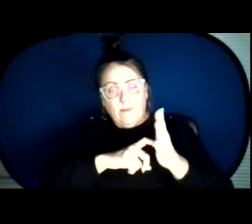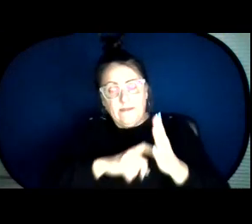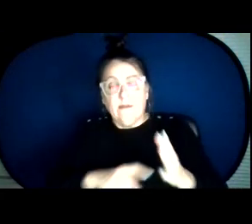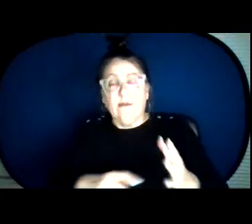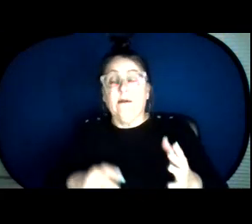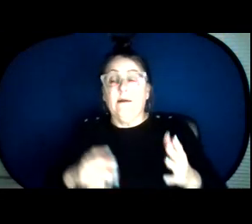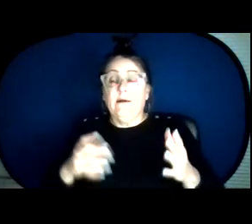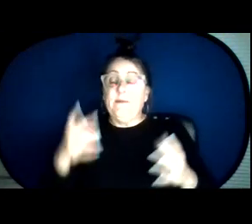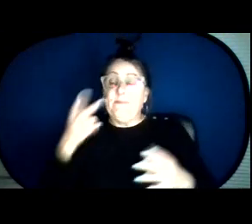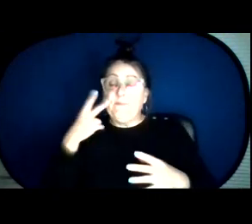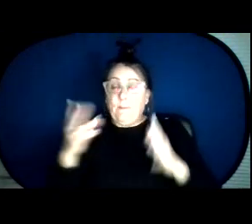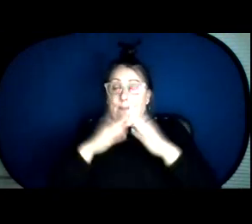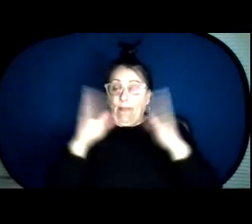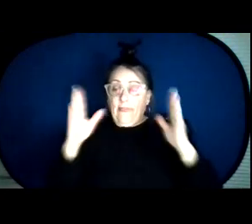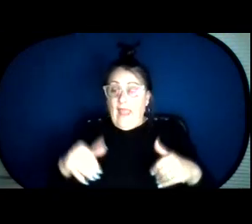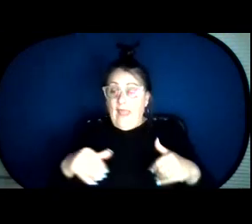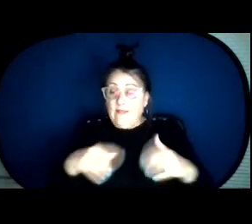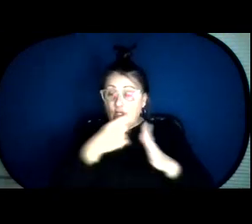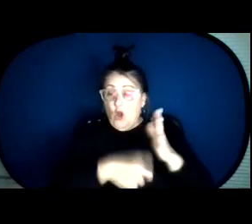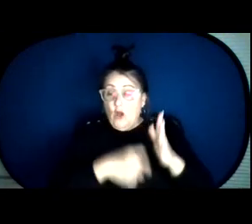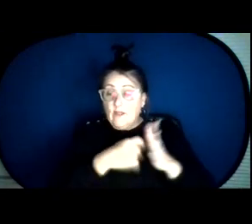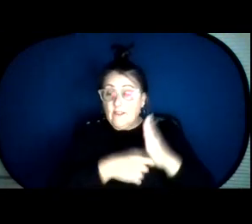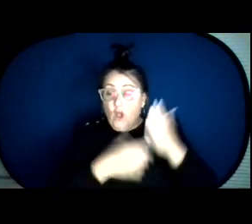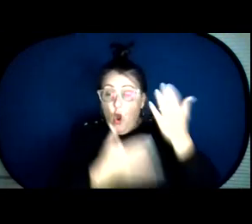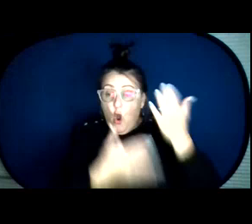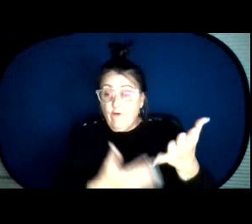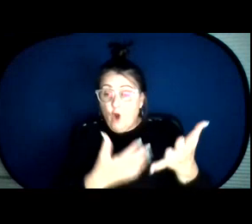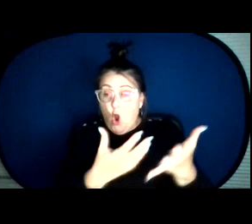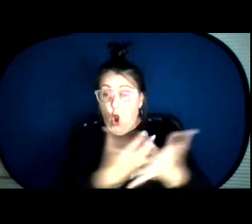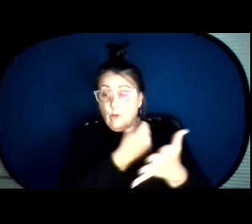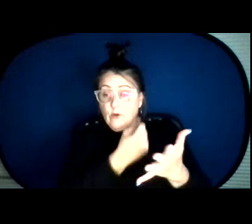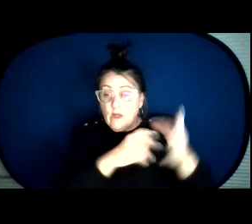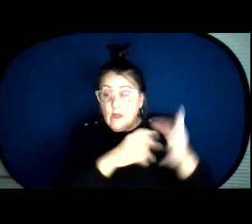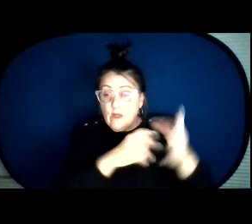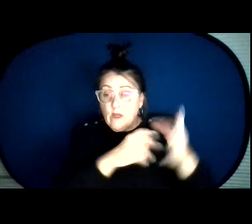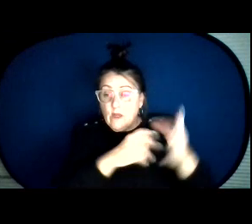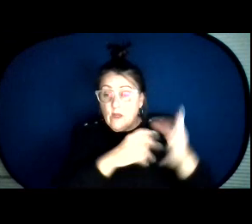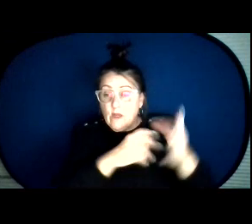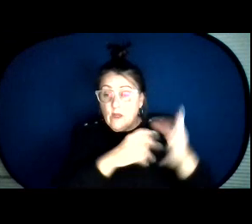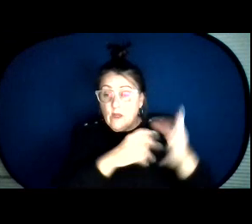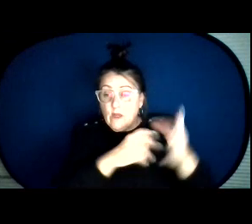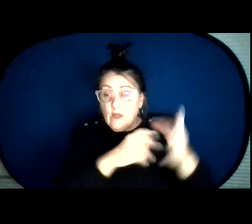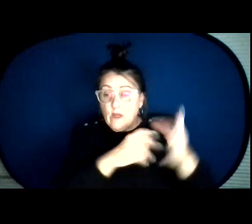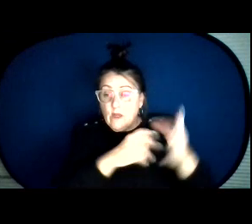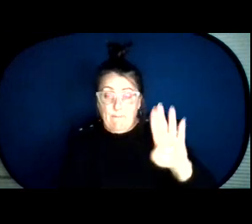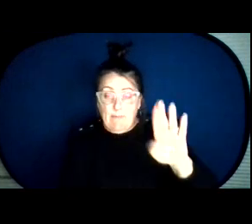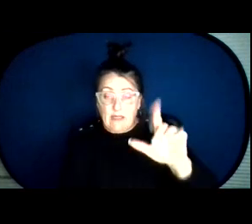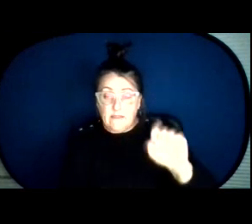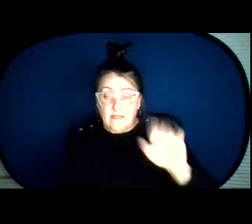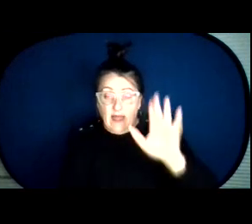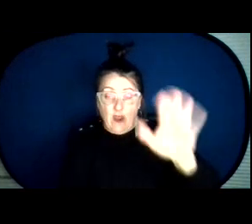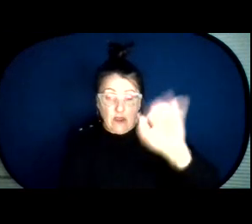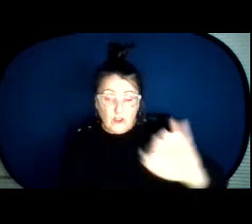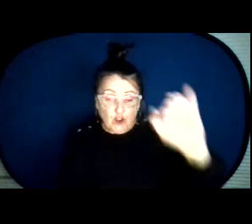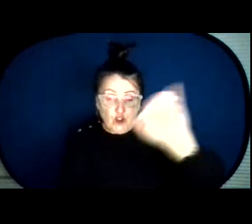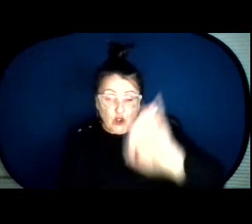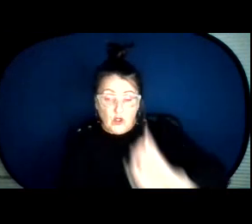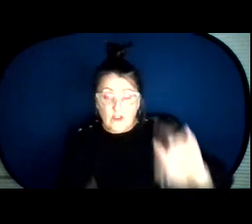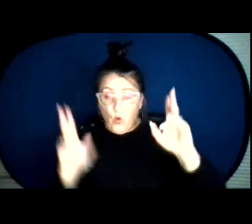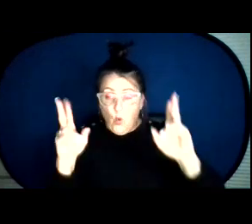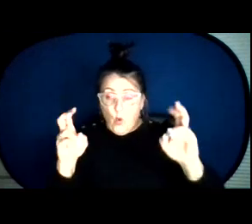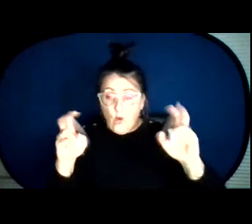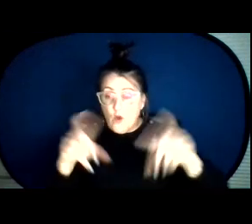housing expenses, Caltrans offers the tenants the opportunity to provide their own utility bills and obtain their own insurance quotes rather than rely